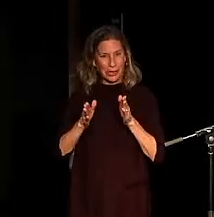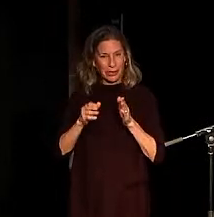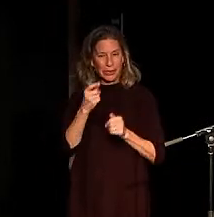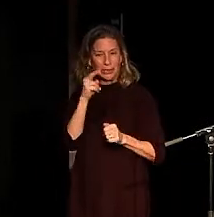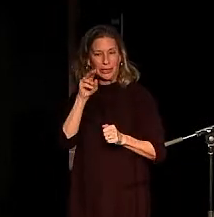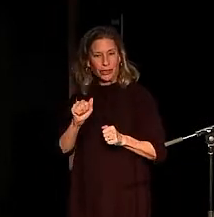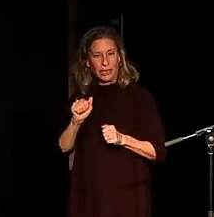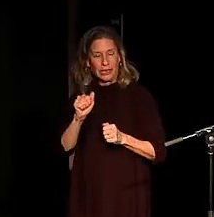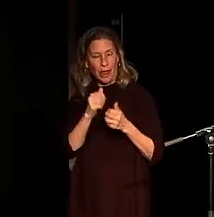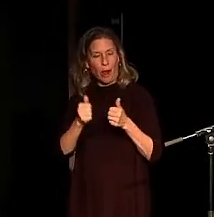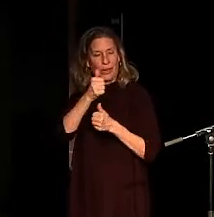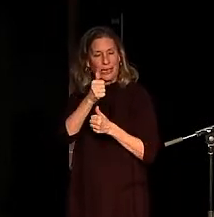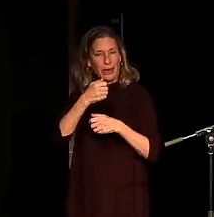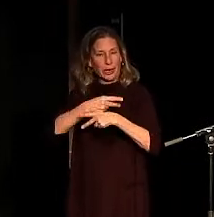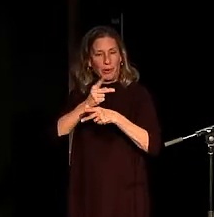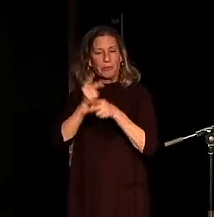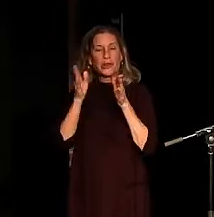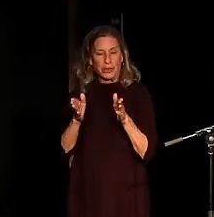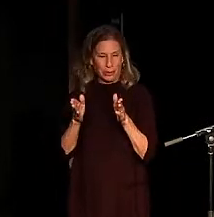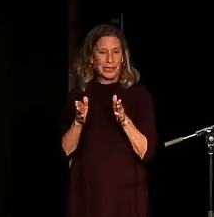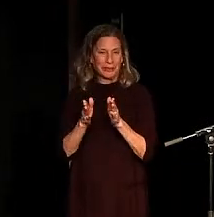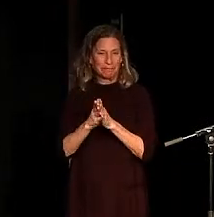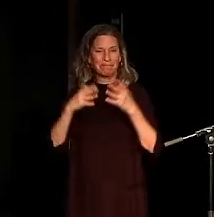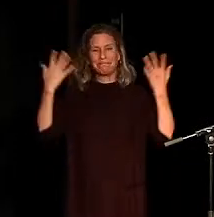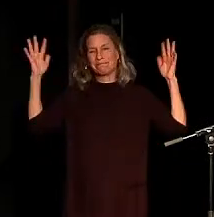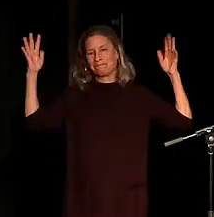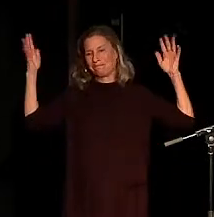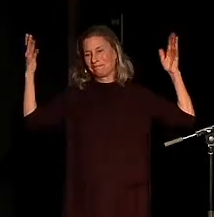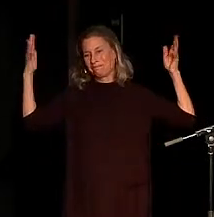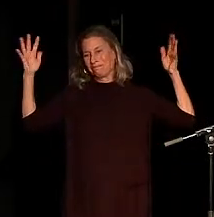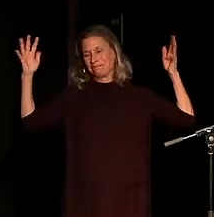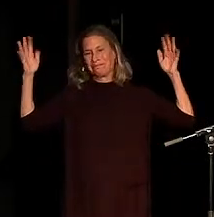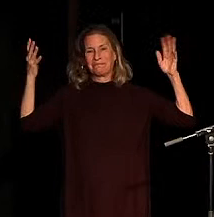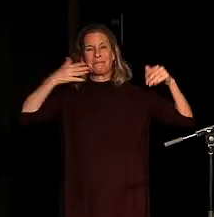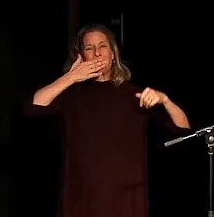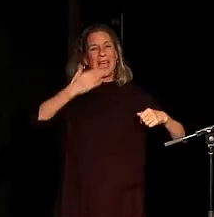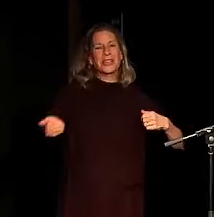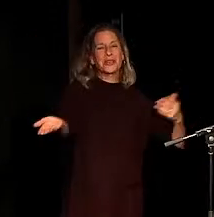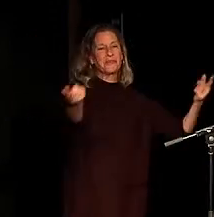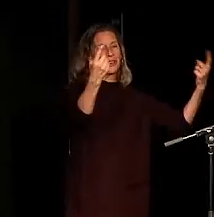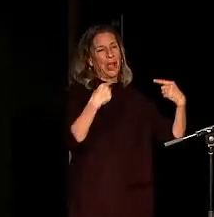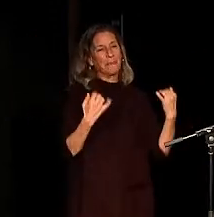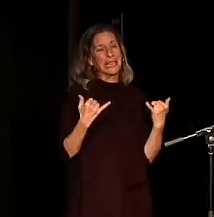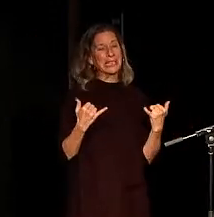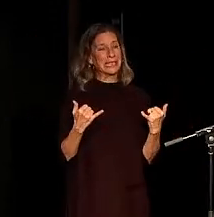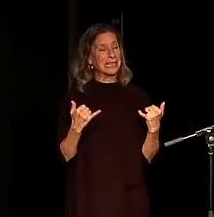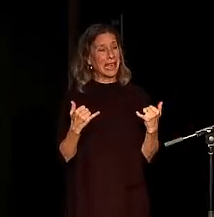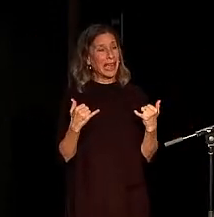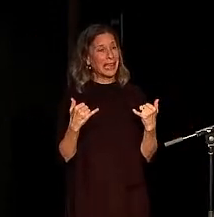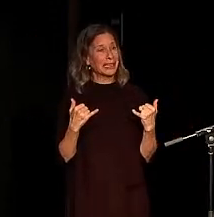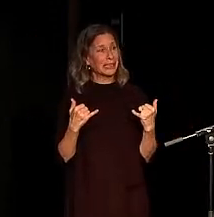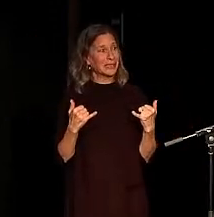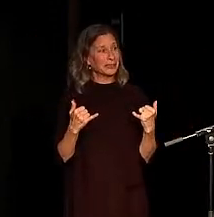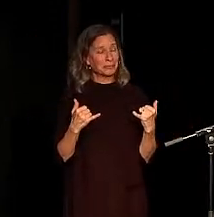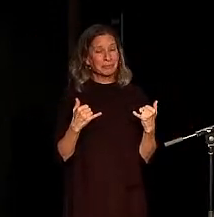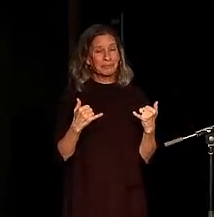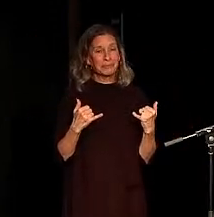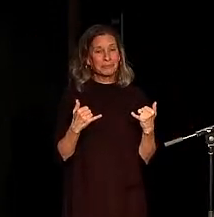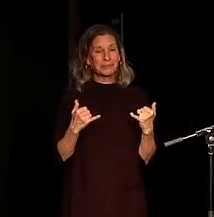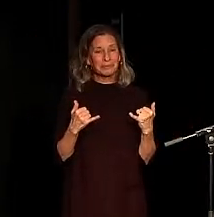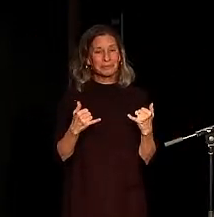Gina, our executive producer, Gina Harris-Gavitt. Thank you all for being here. Anybody submits questions, we'll get to them.